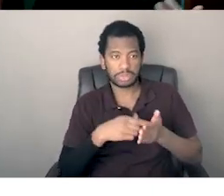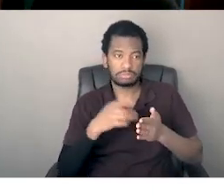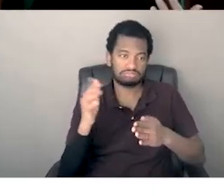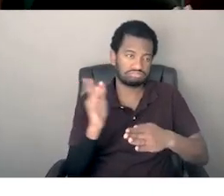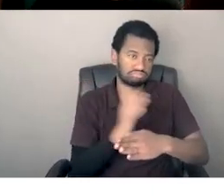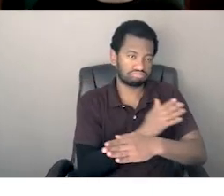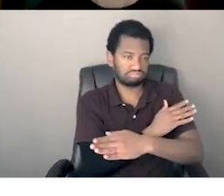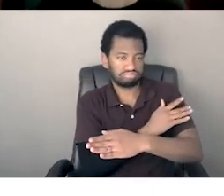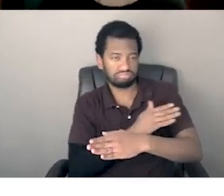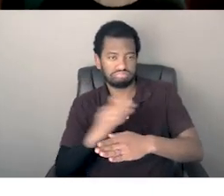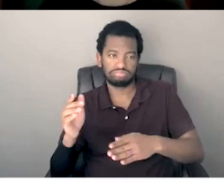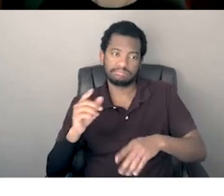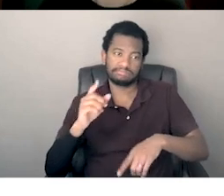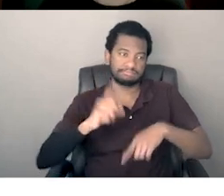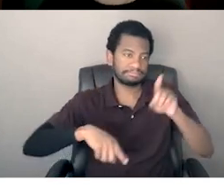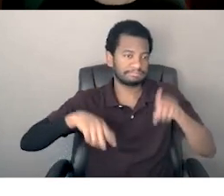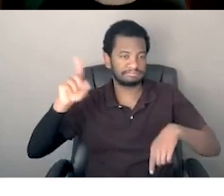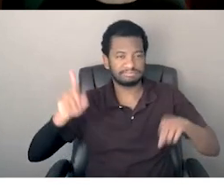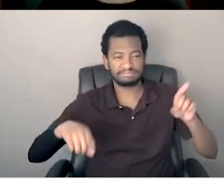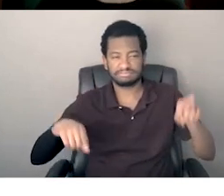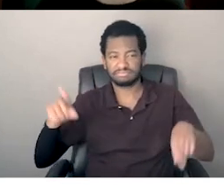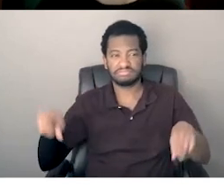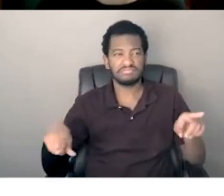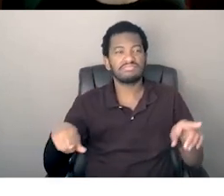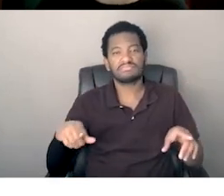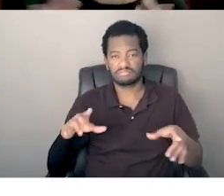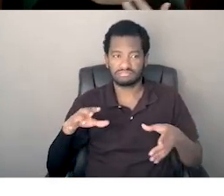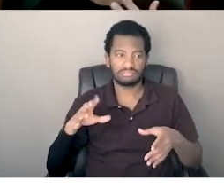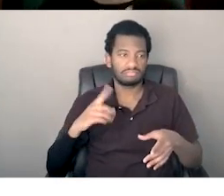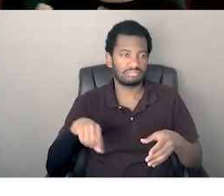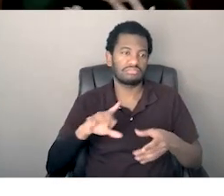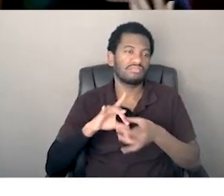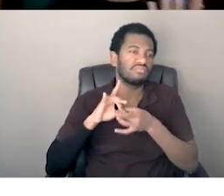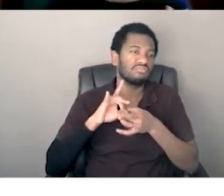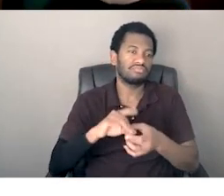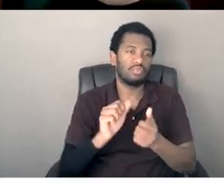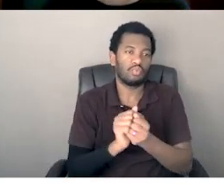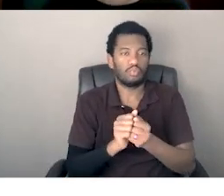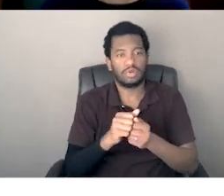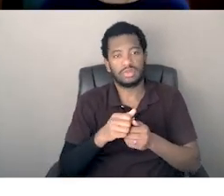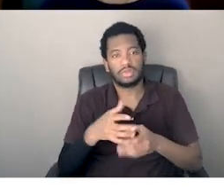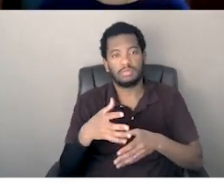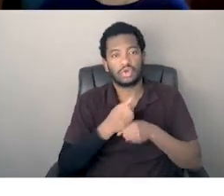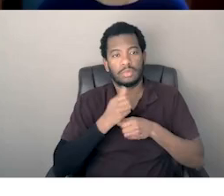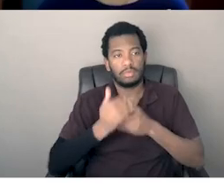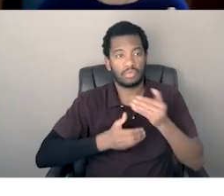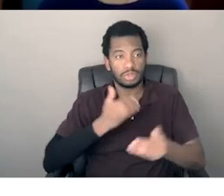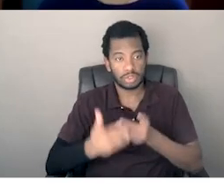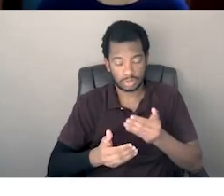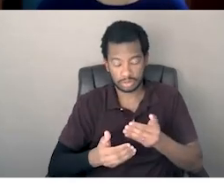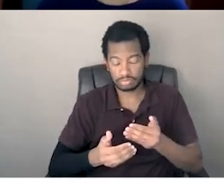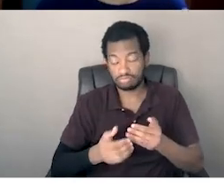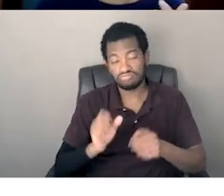what feels like is part of procurement processes. On the one hand, it brings some structure